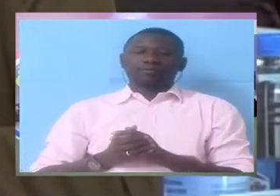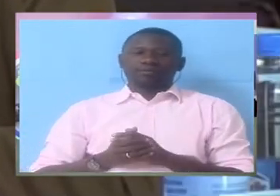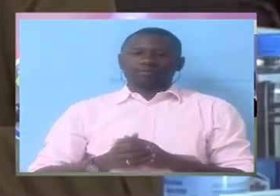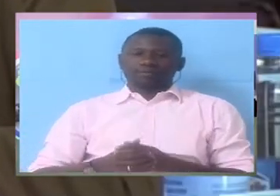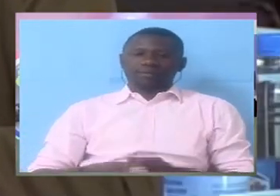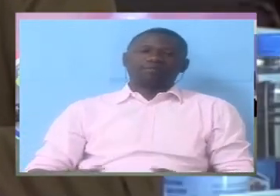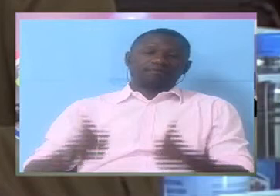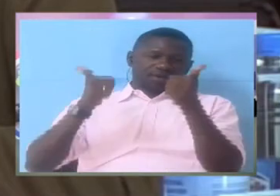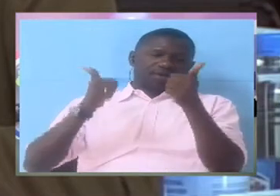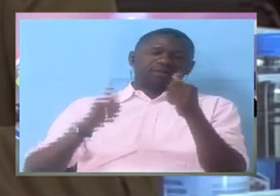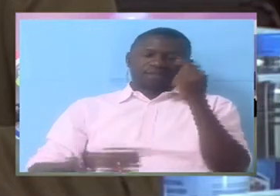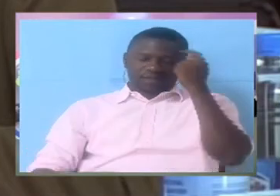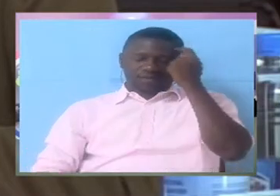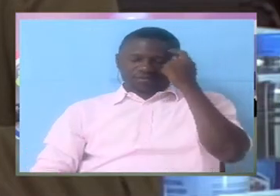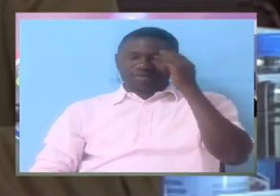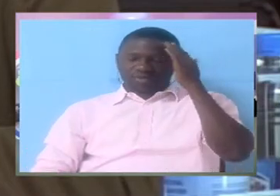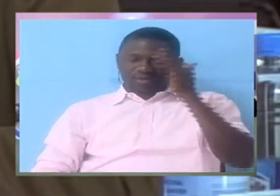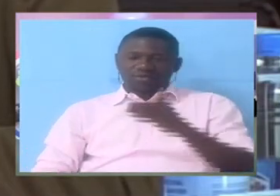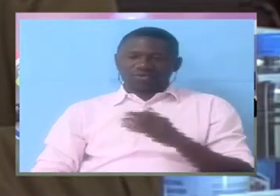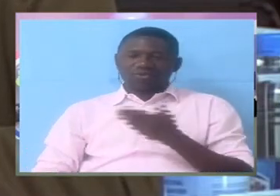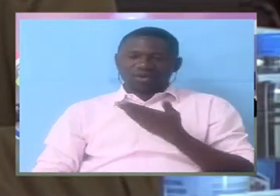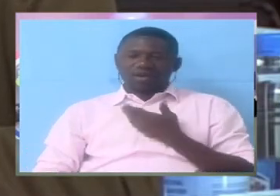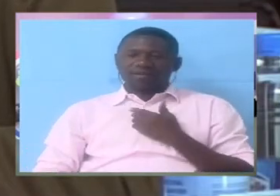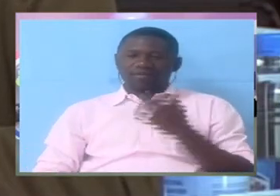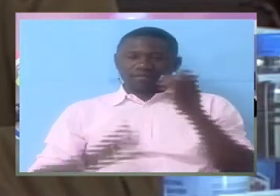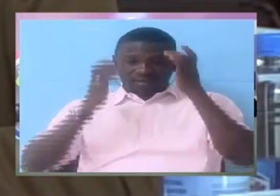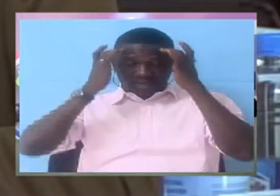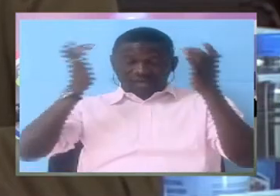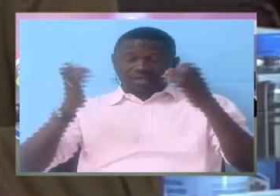you. So you did have a technical background in